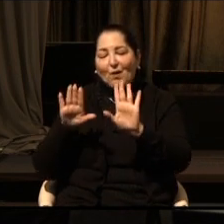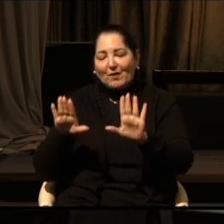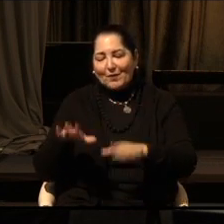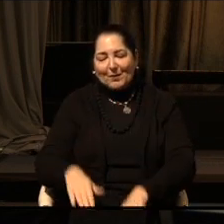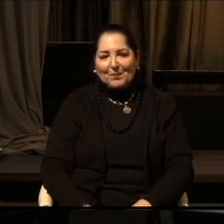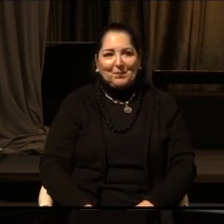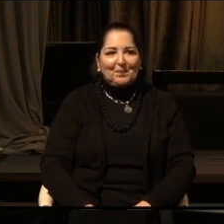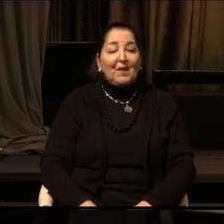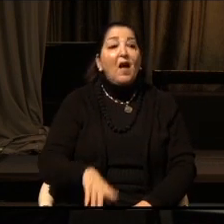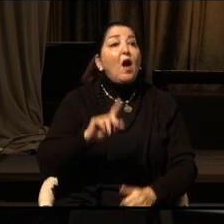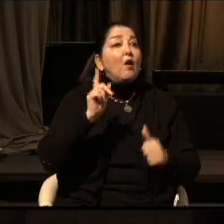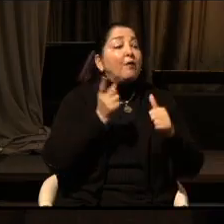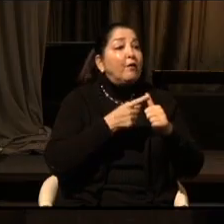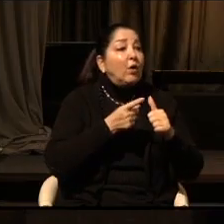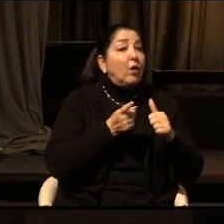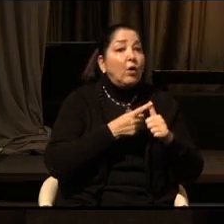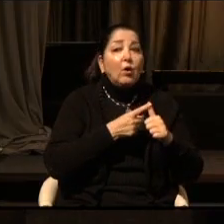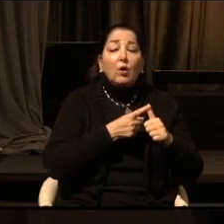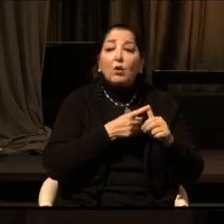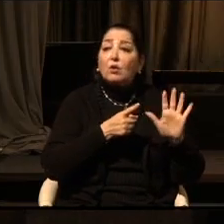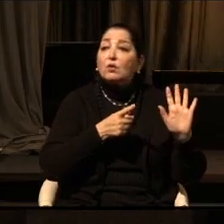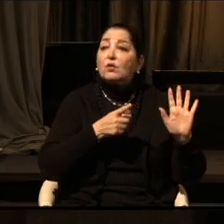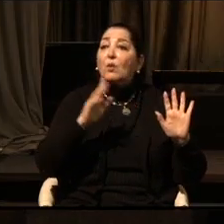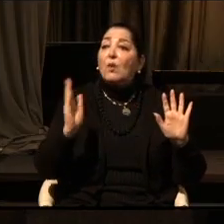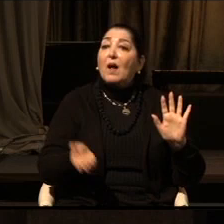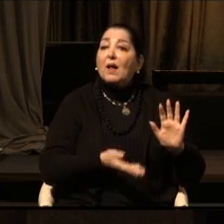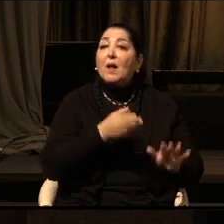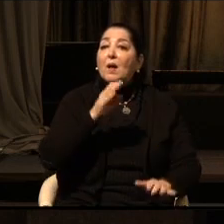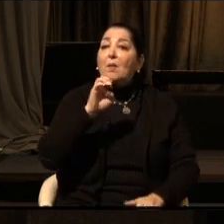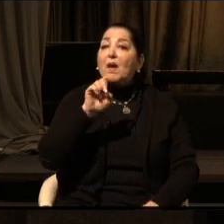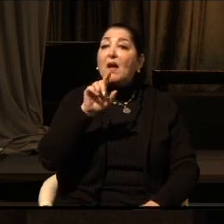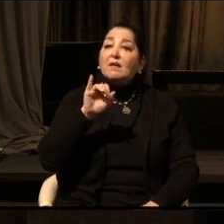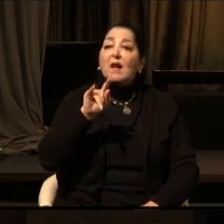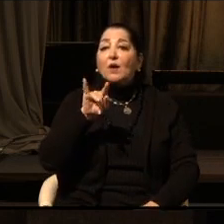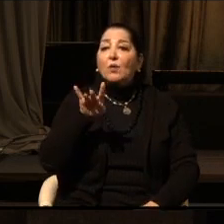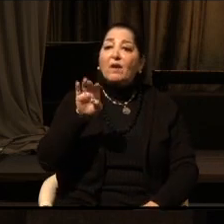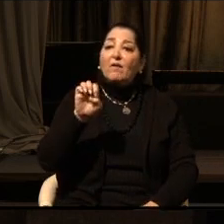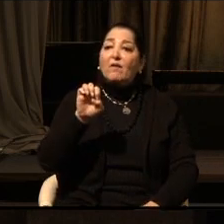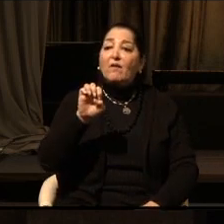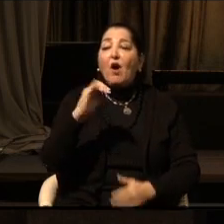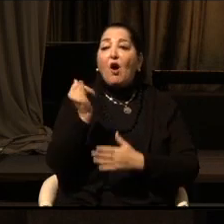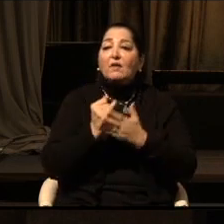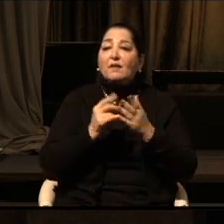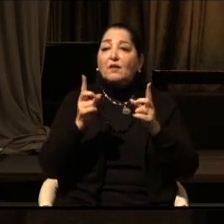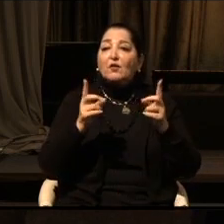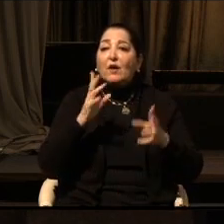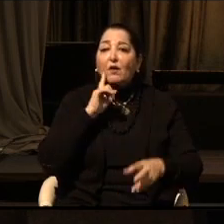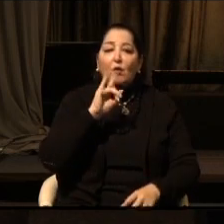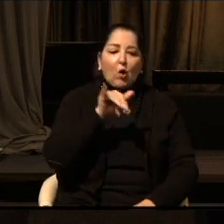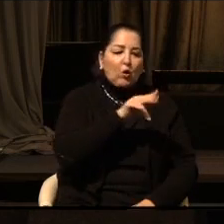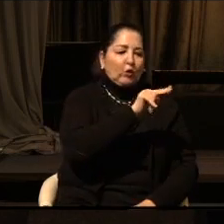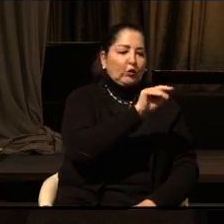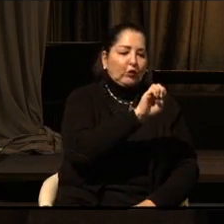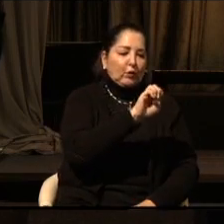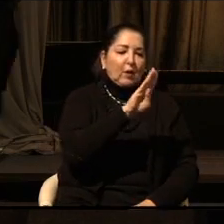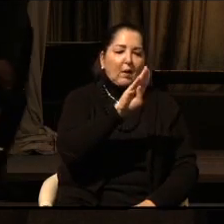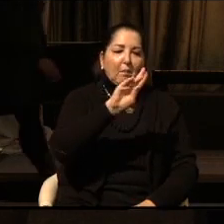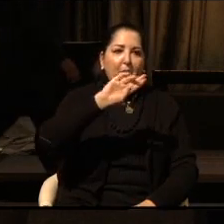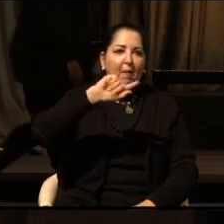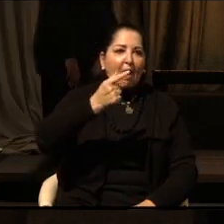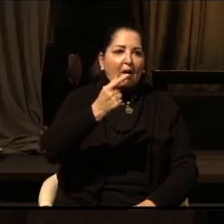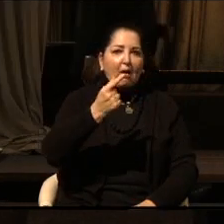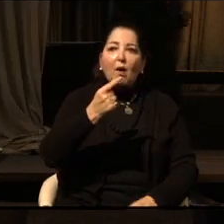first, please welcome Executive Artistic Director of Junebug Productions and